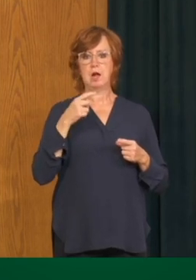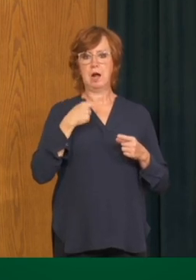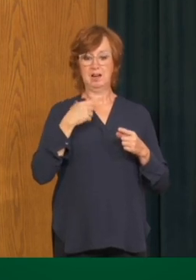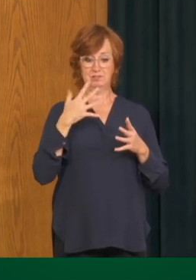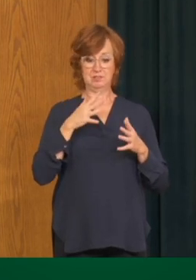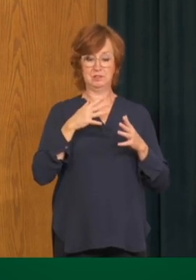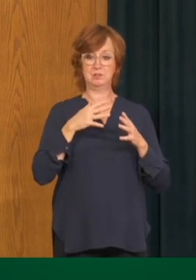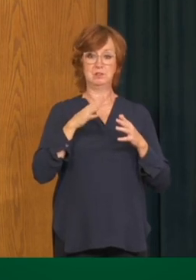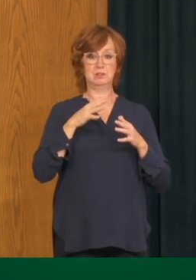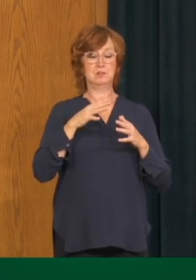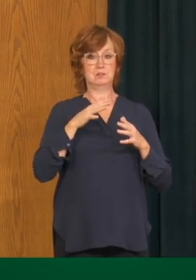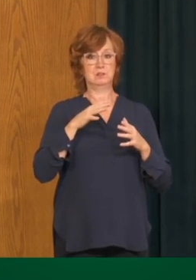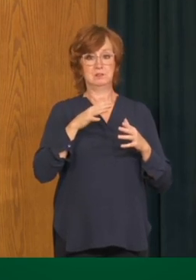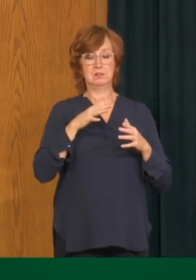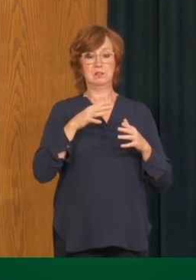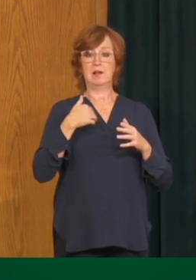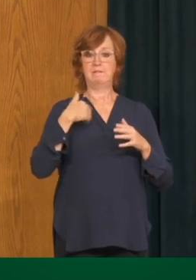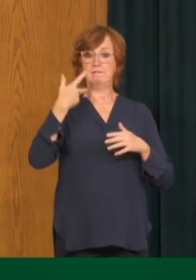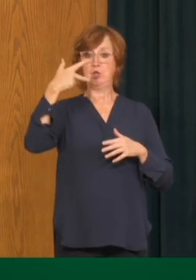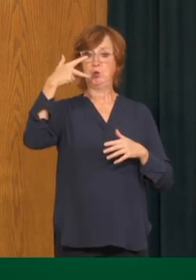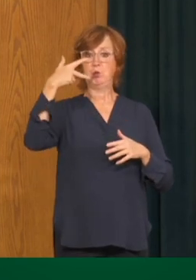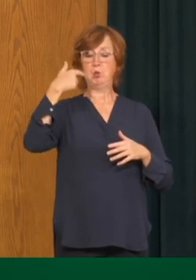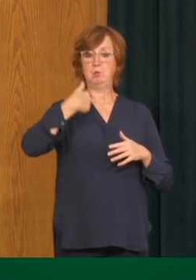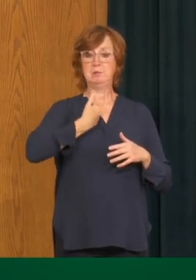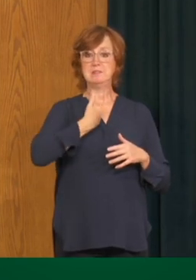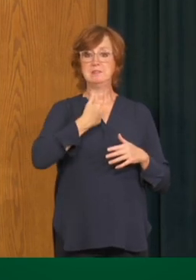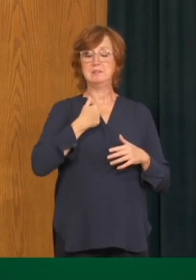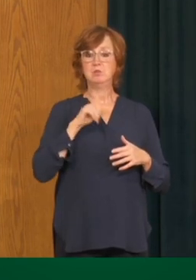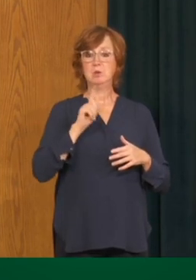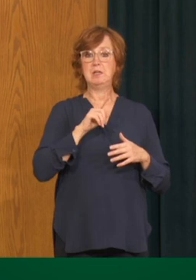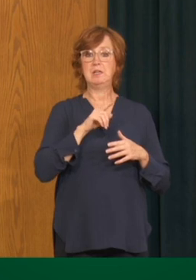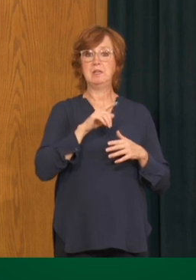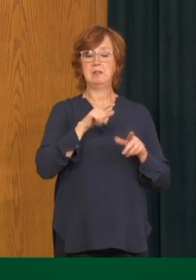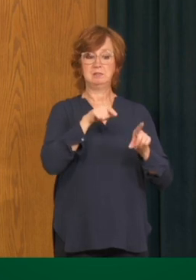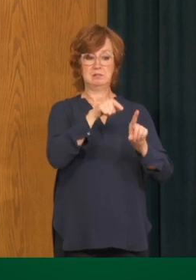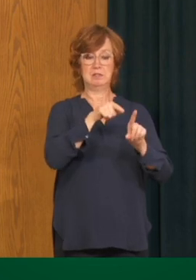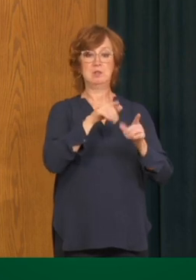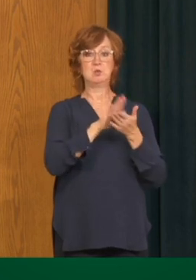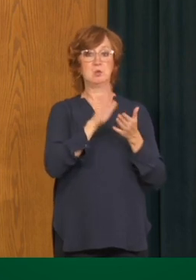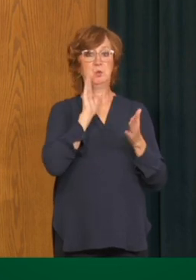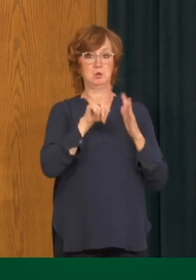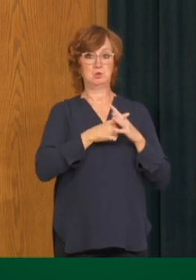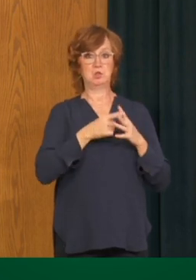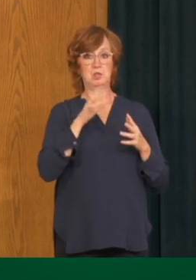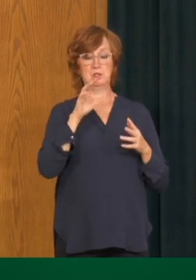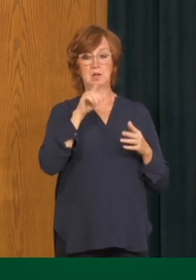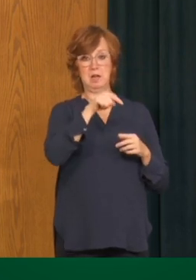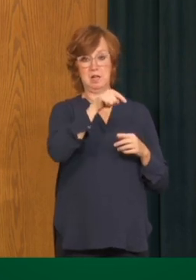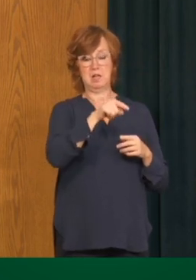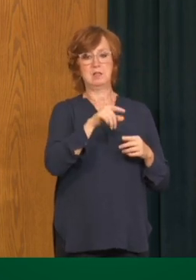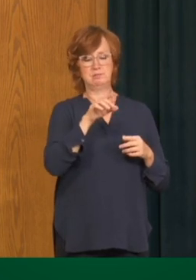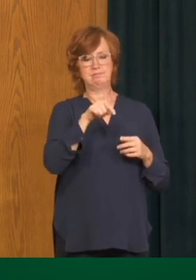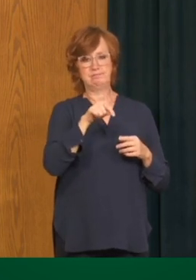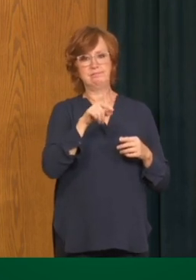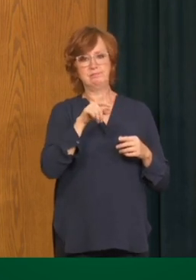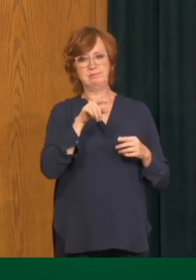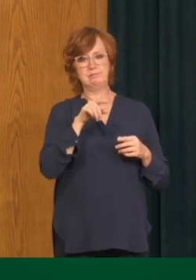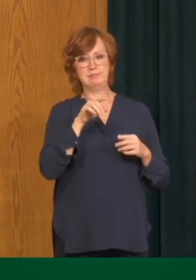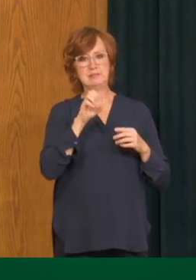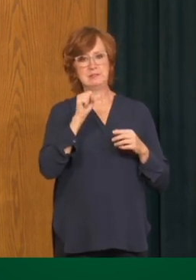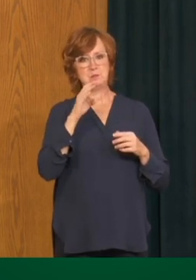is going to open on September the 8th, just like every other school across this province. So we have provided clarity on the information. We've